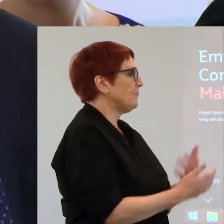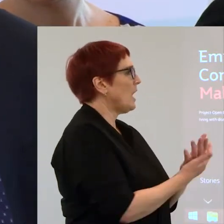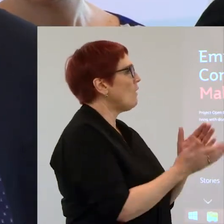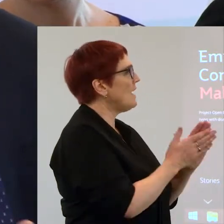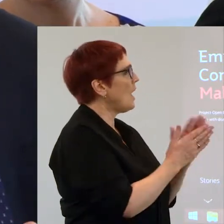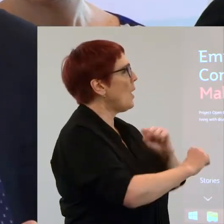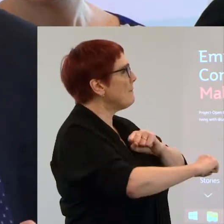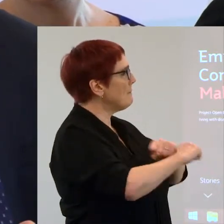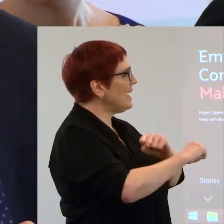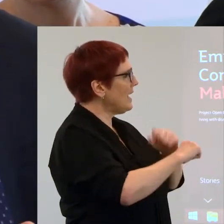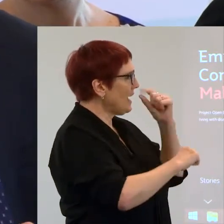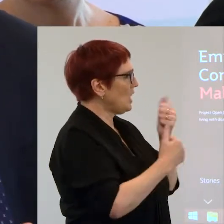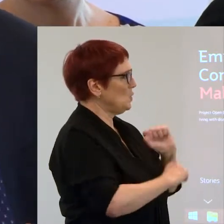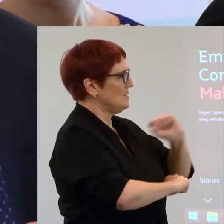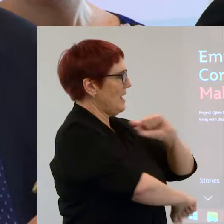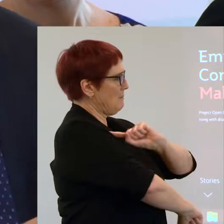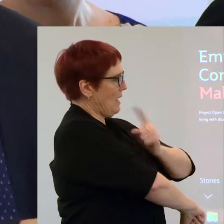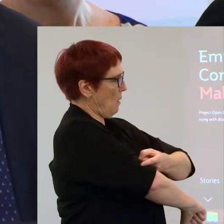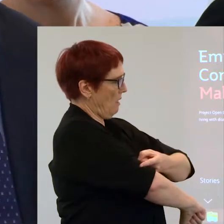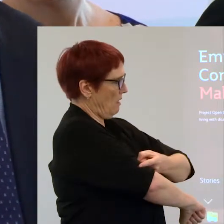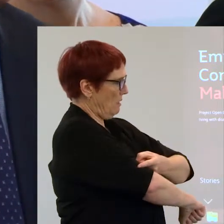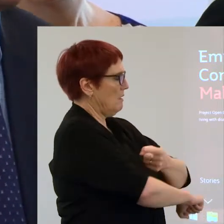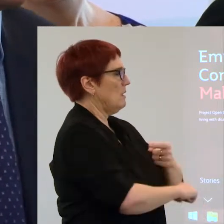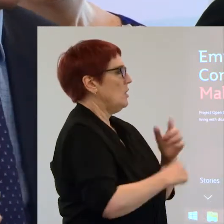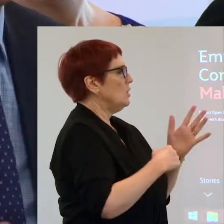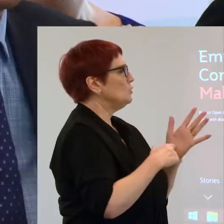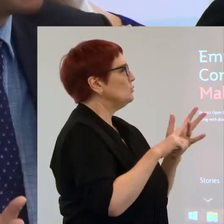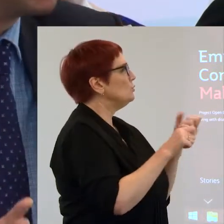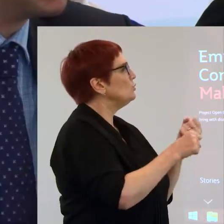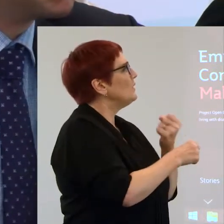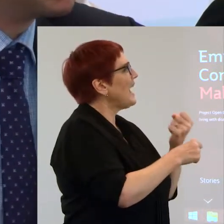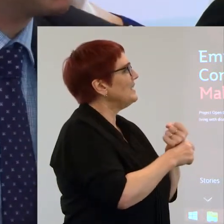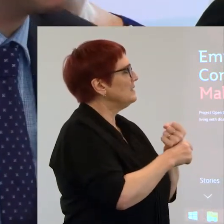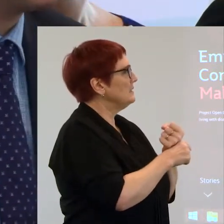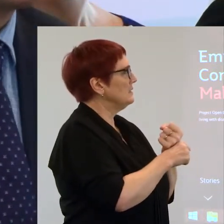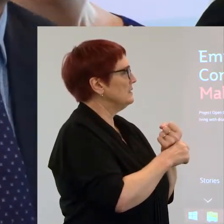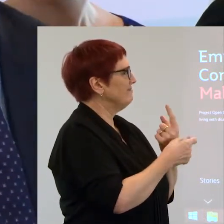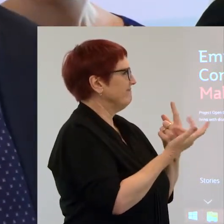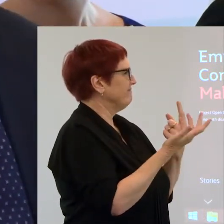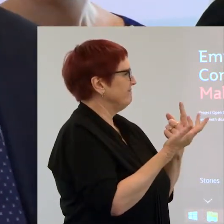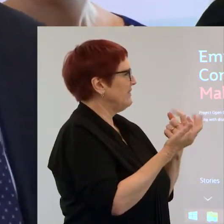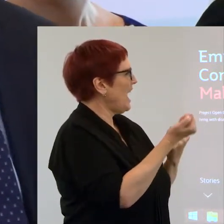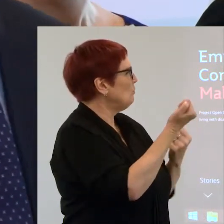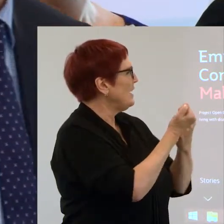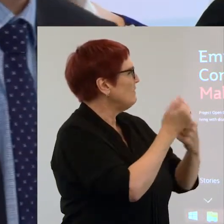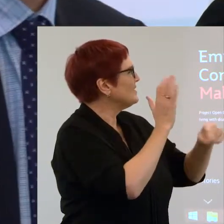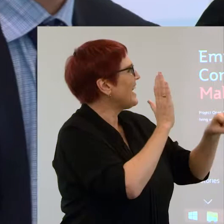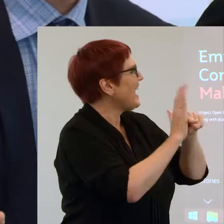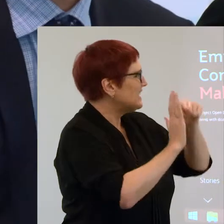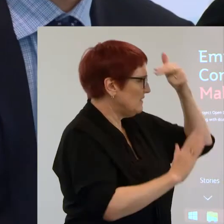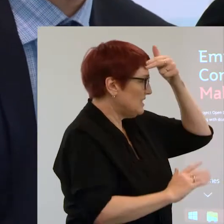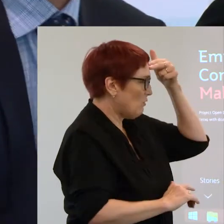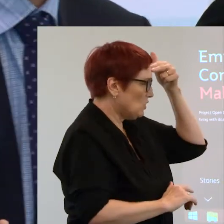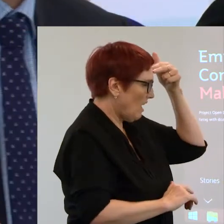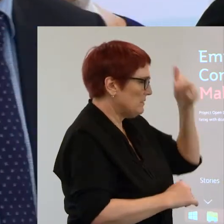media can use its power to create and enforce negative stereotypes. And we